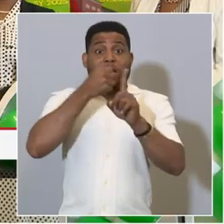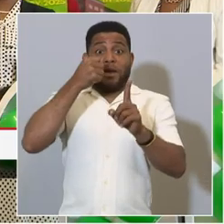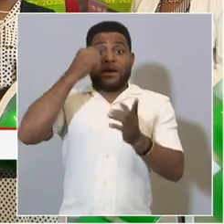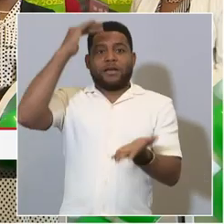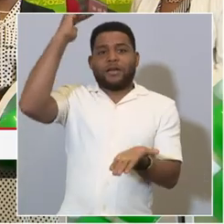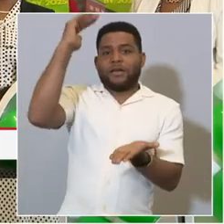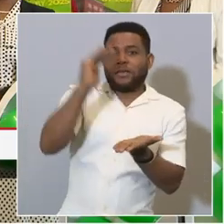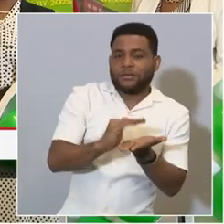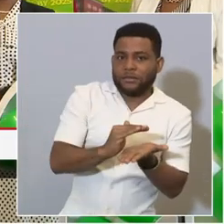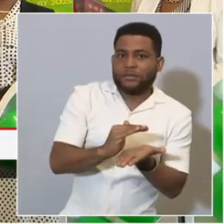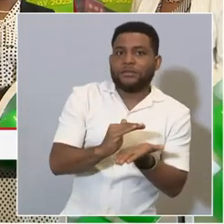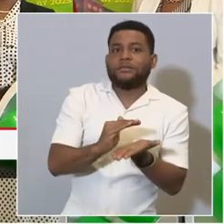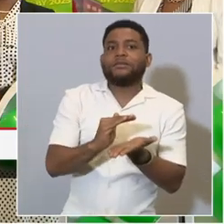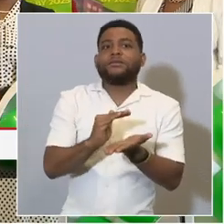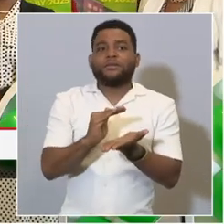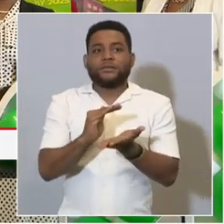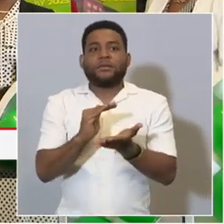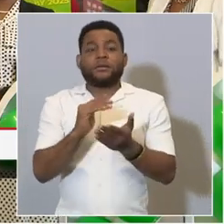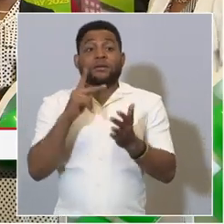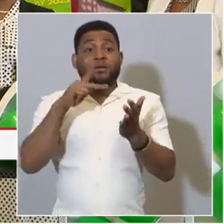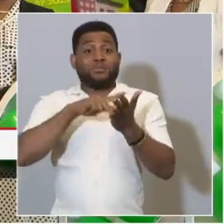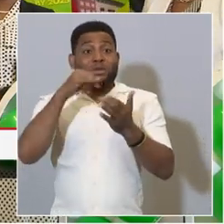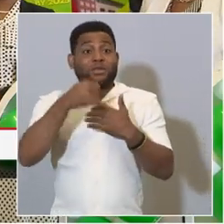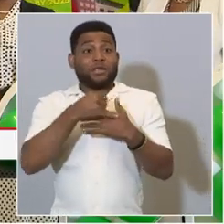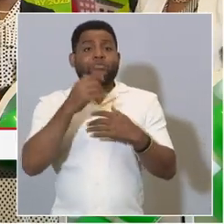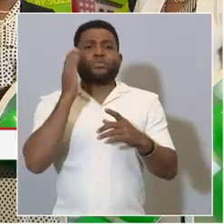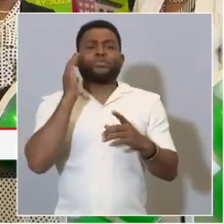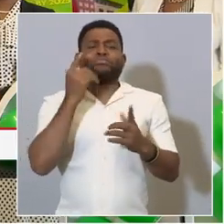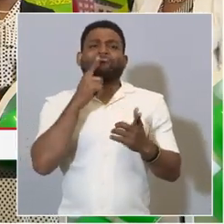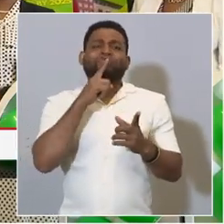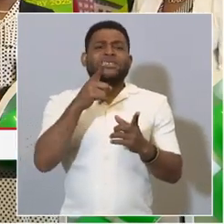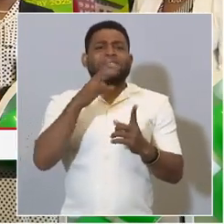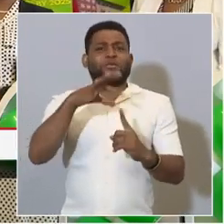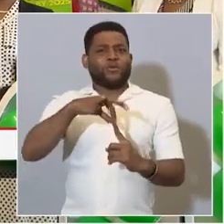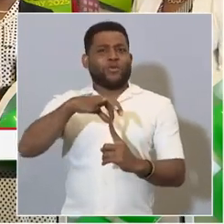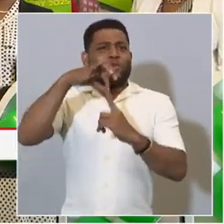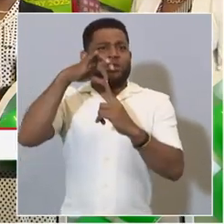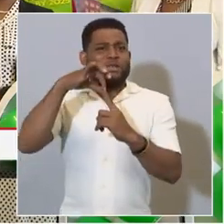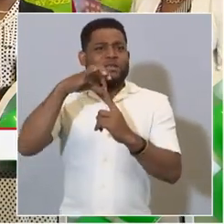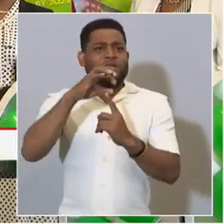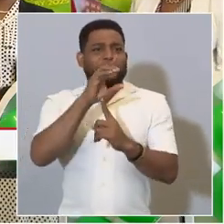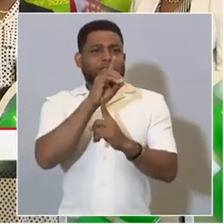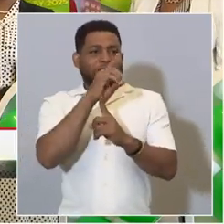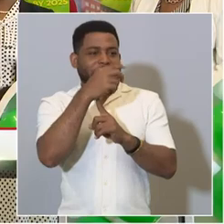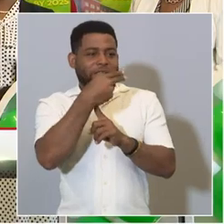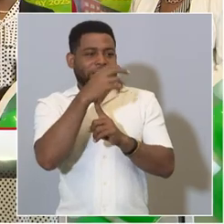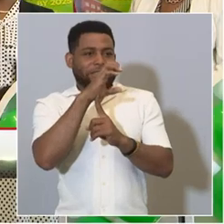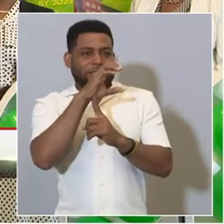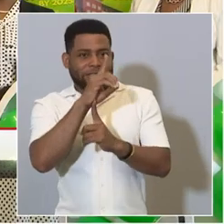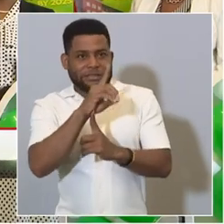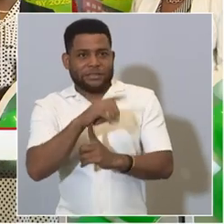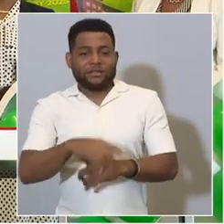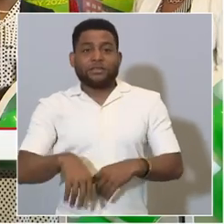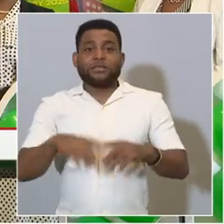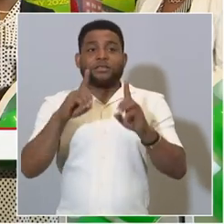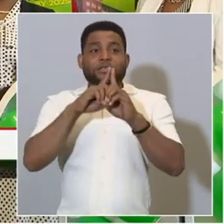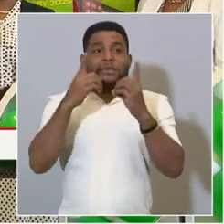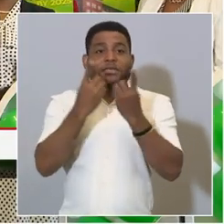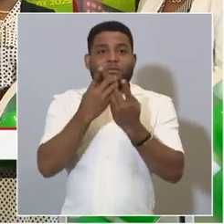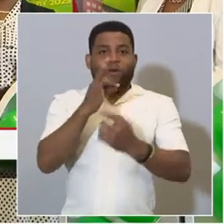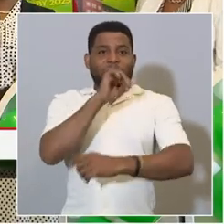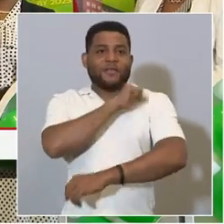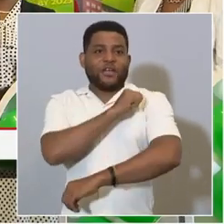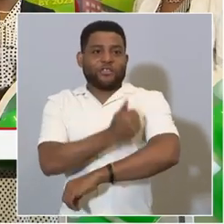being accomplished through a unique partnership between DHCD, our Department of Energy and Environment, DMPED, and the DC Green